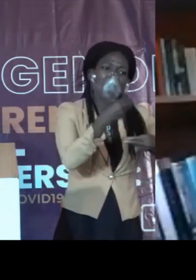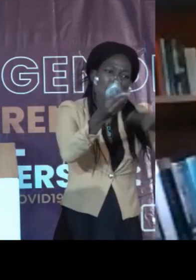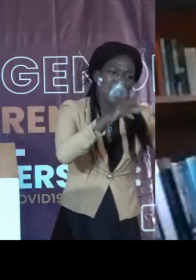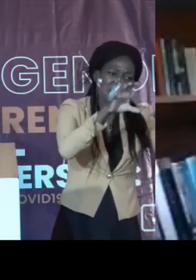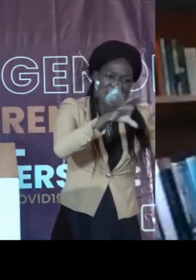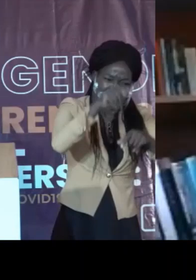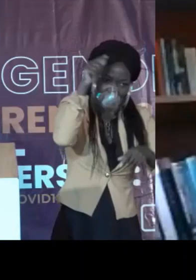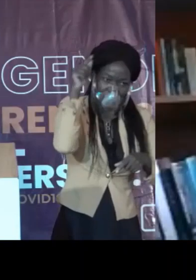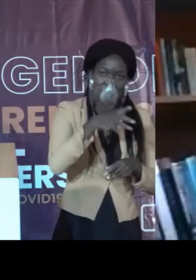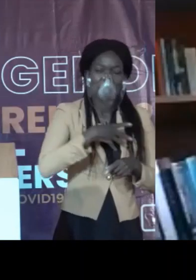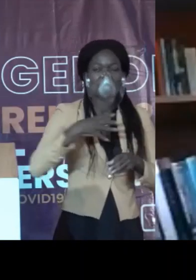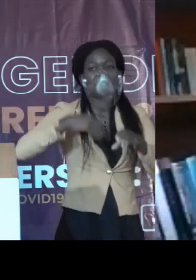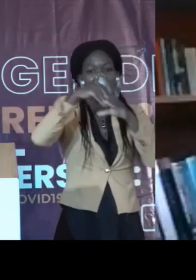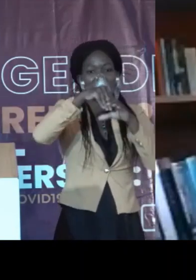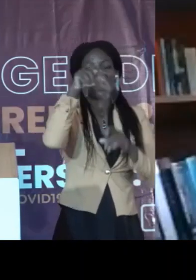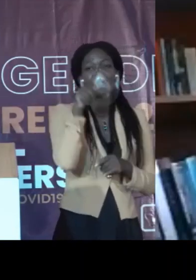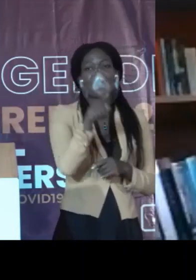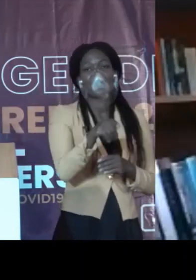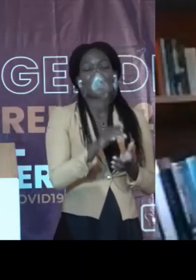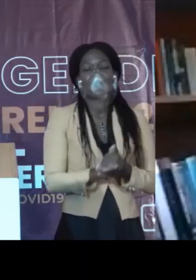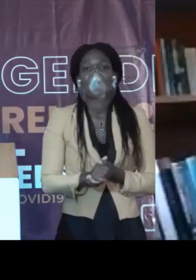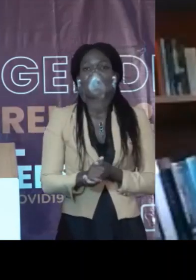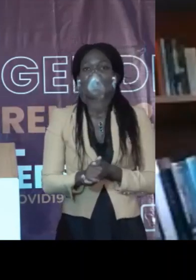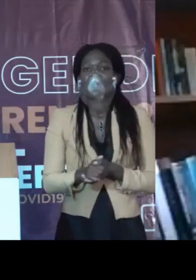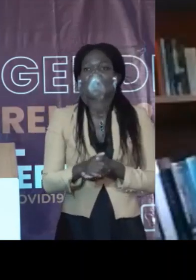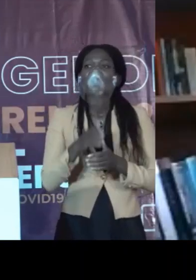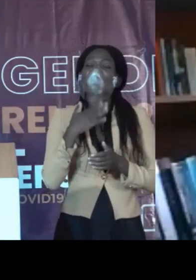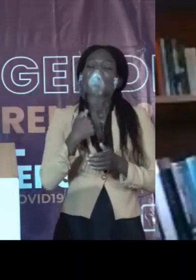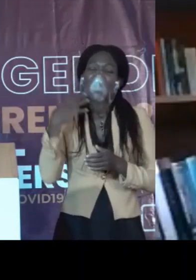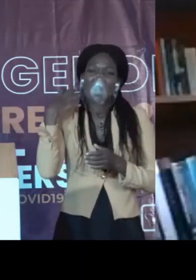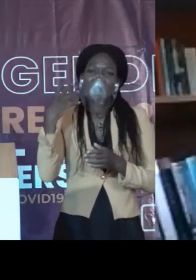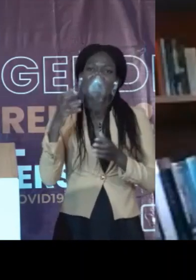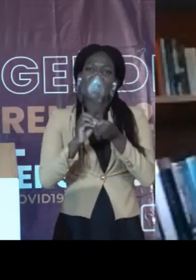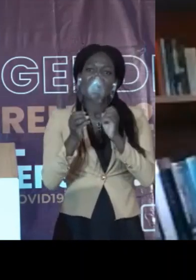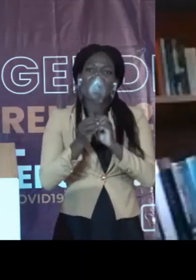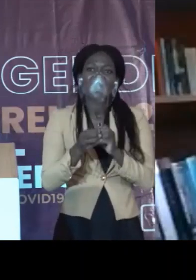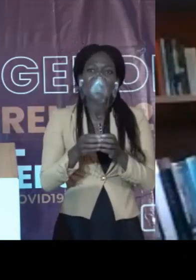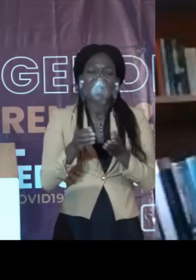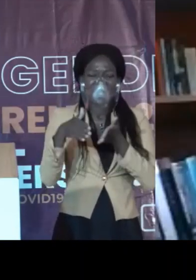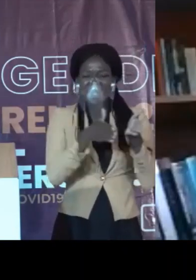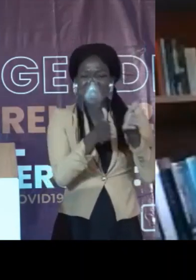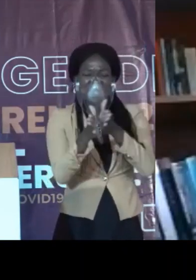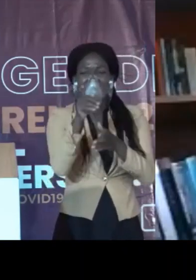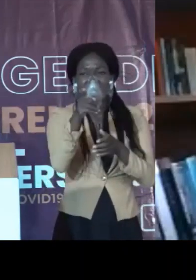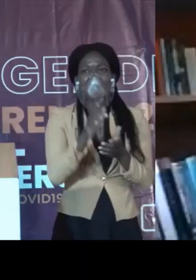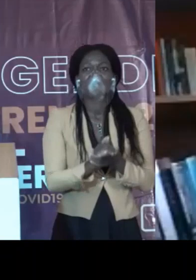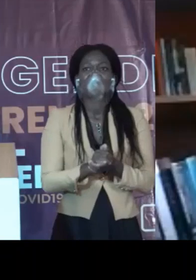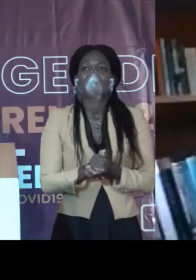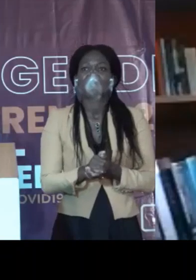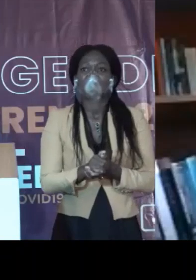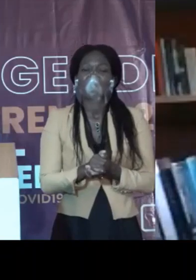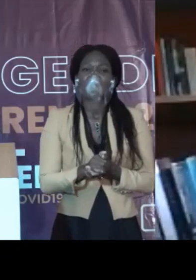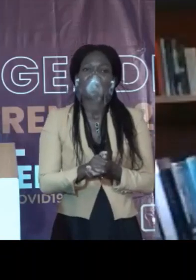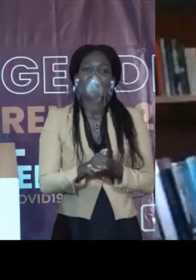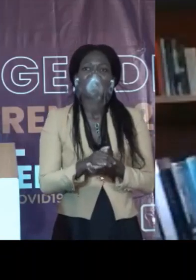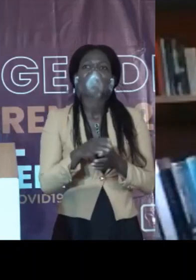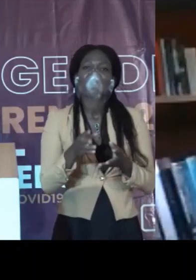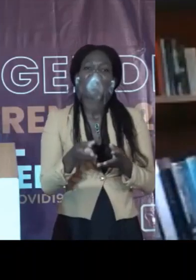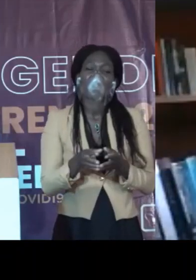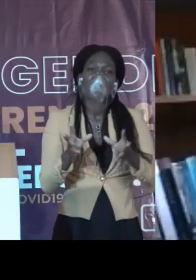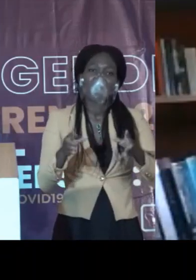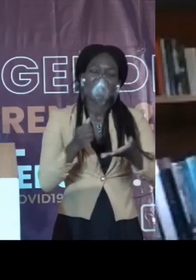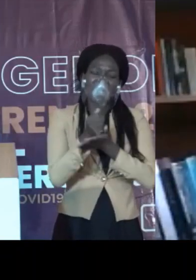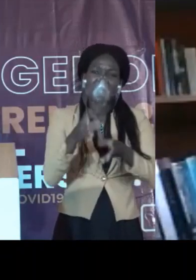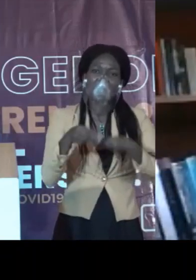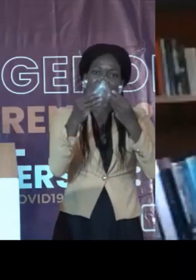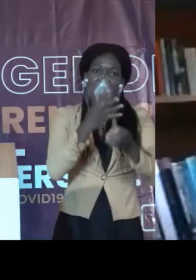as part of government strategic intervention, which puts money into the